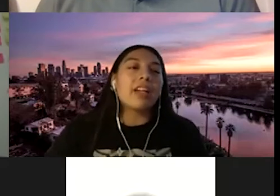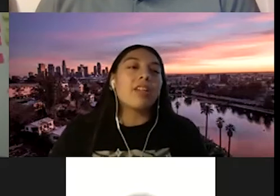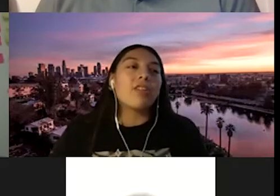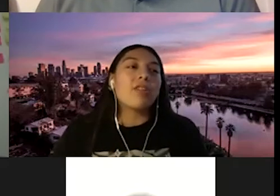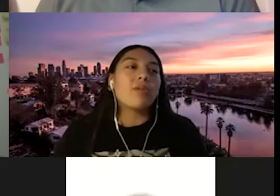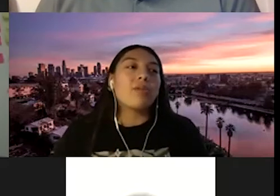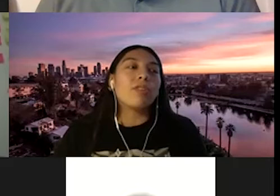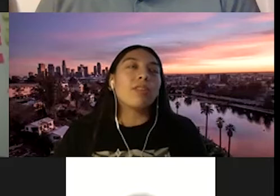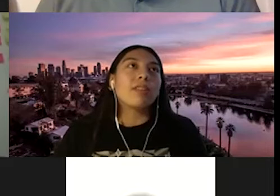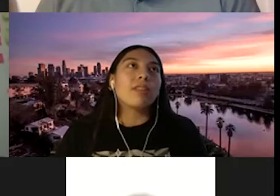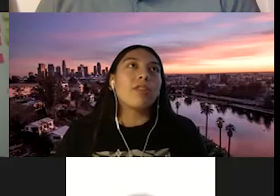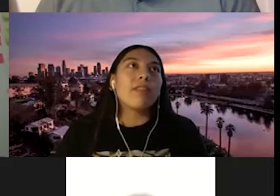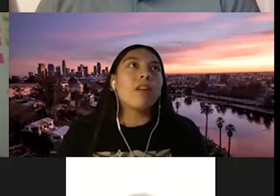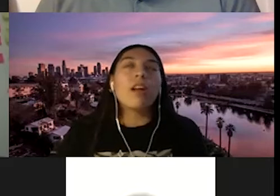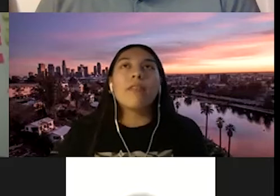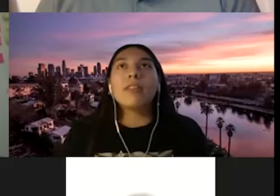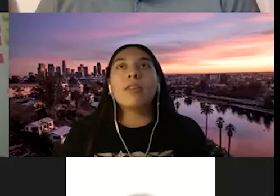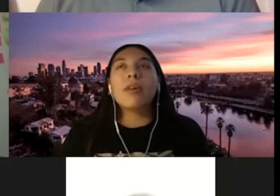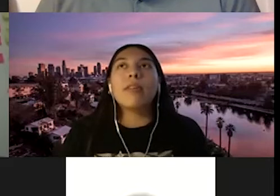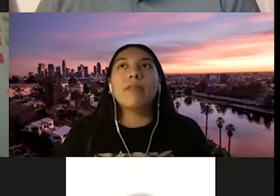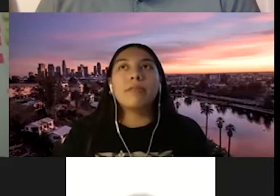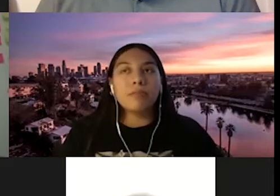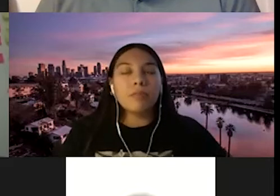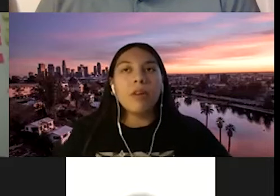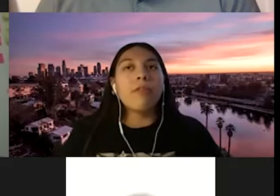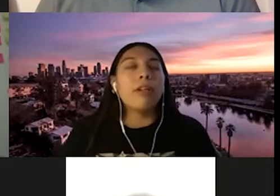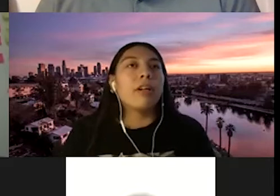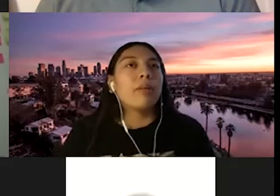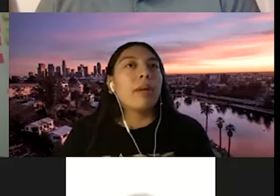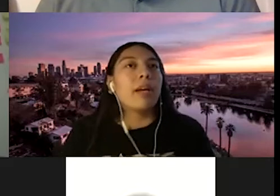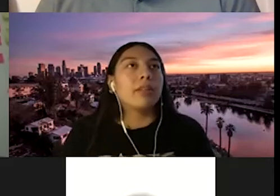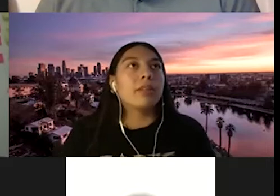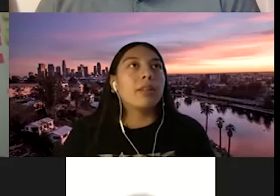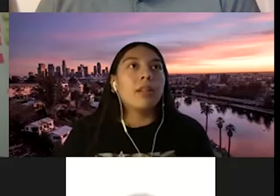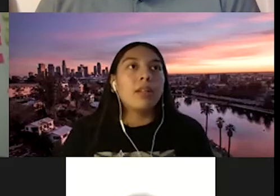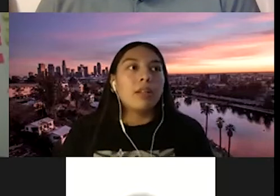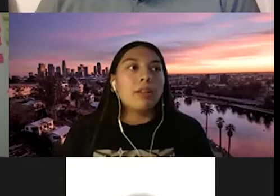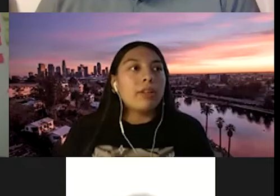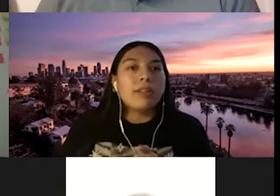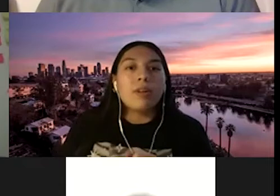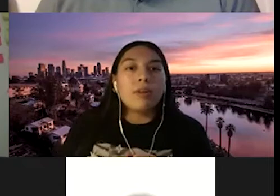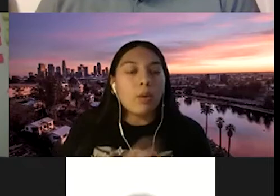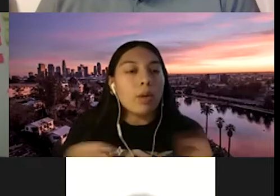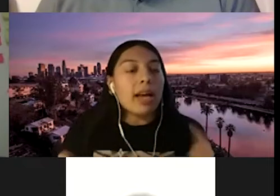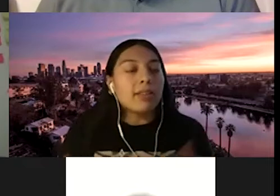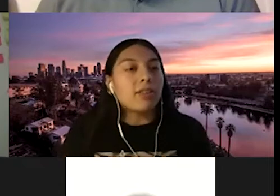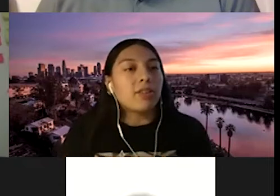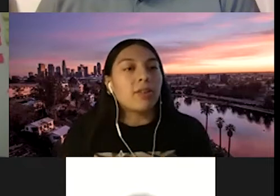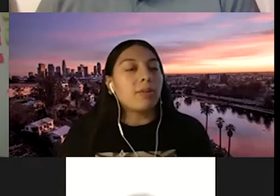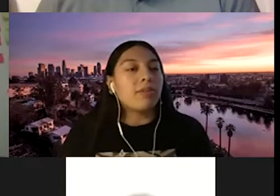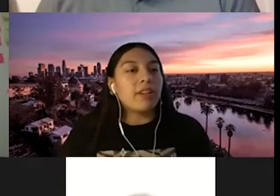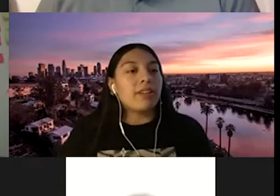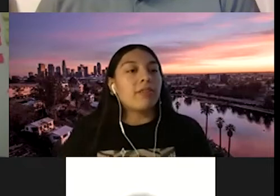And you're given a lot of this creative freedom, and there is no like one answer.